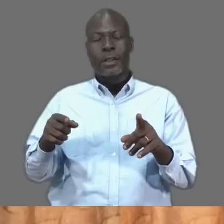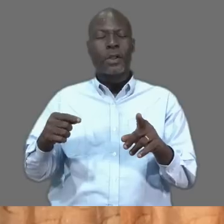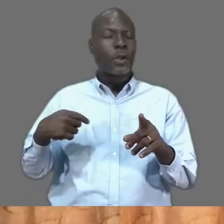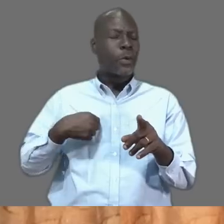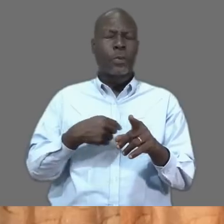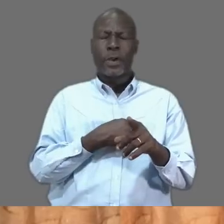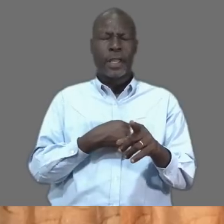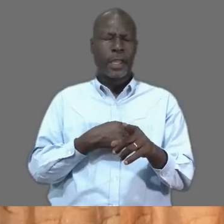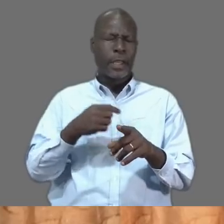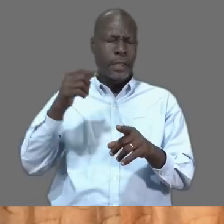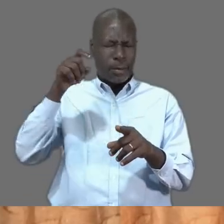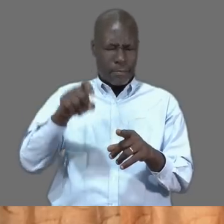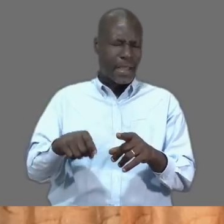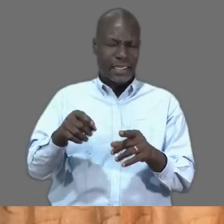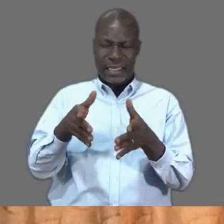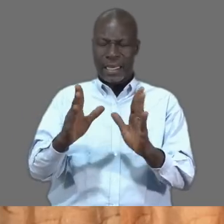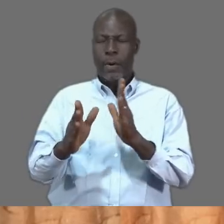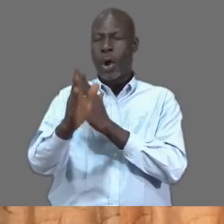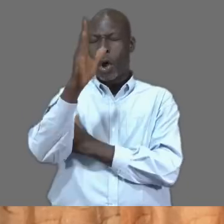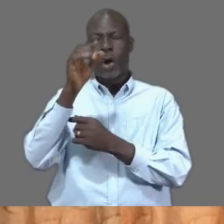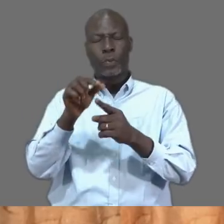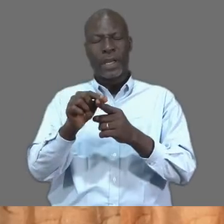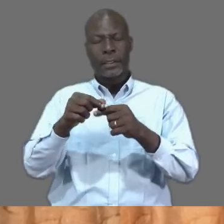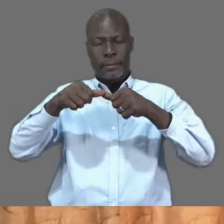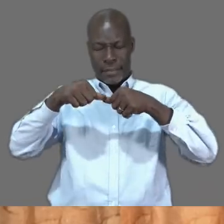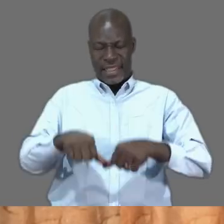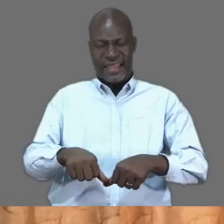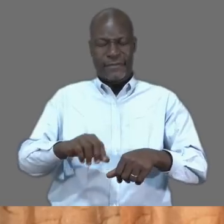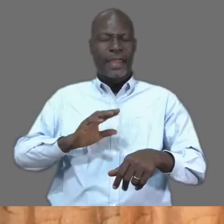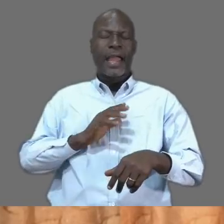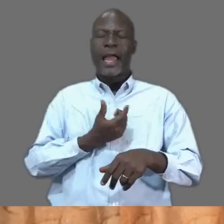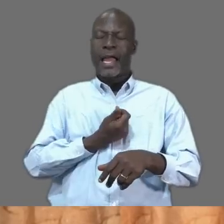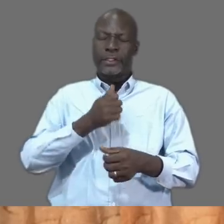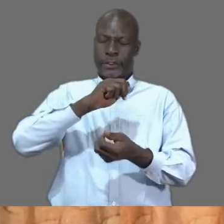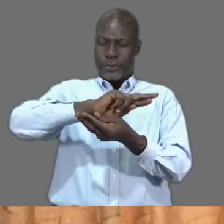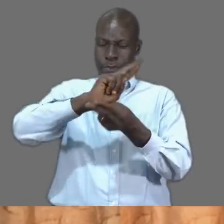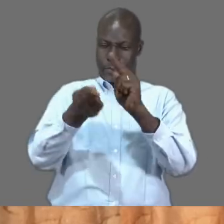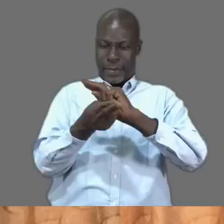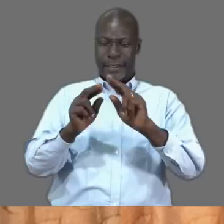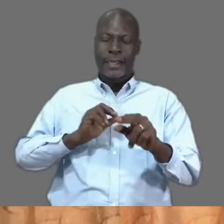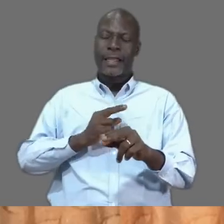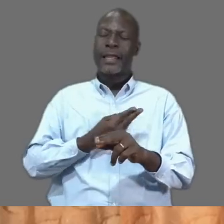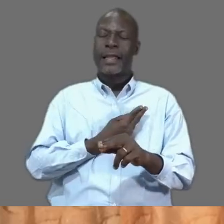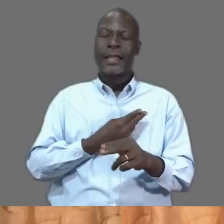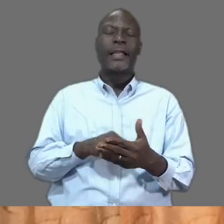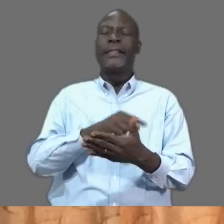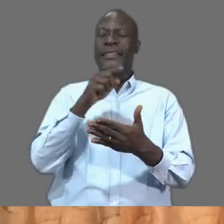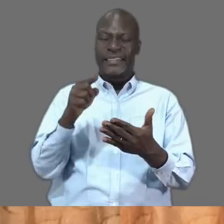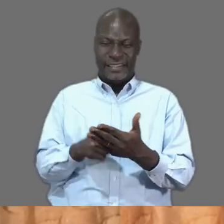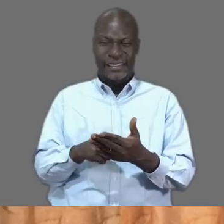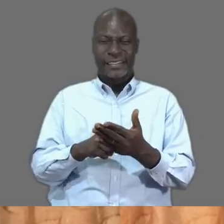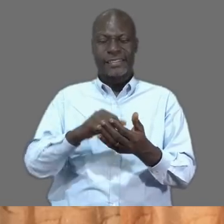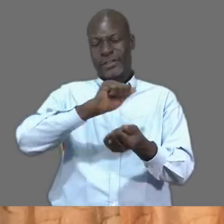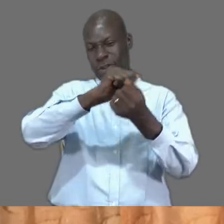mo nyankopon asem no abetena ye mu na a transform yen. And this